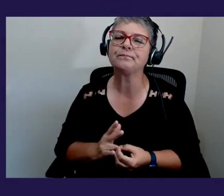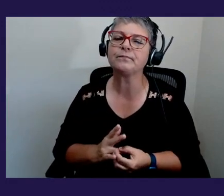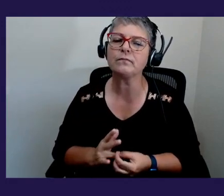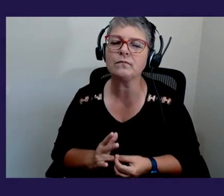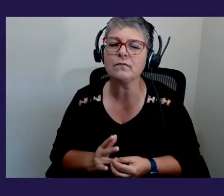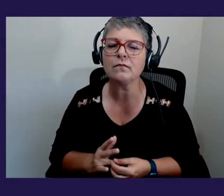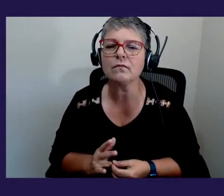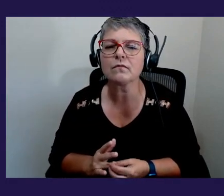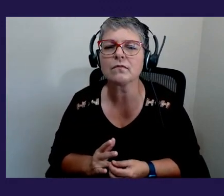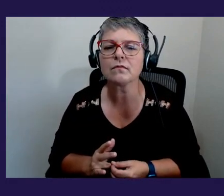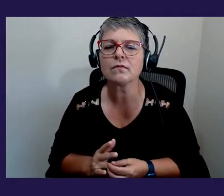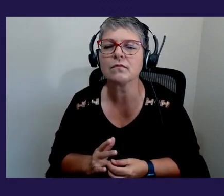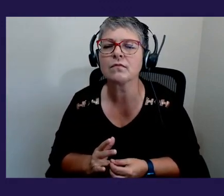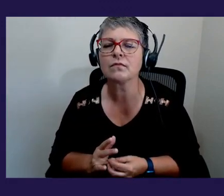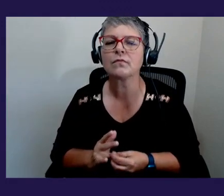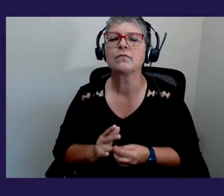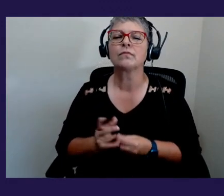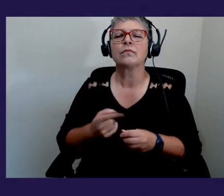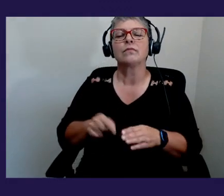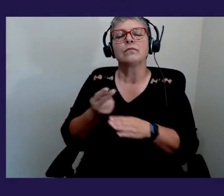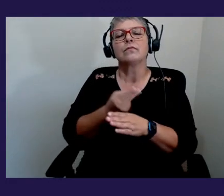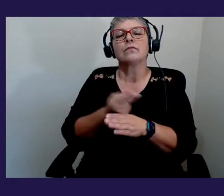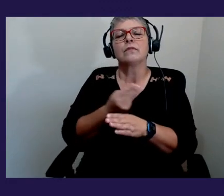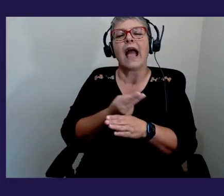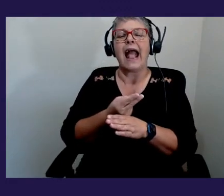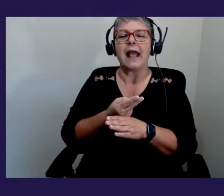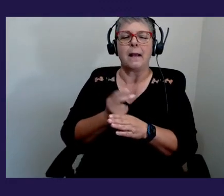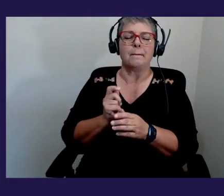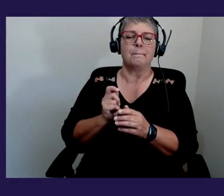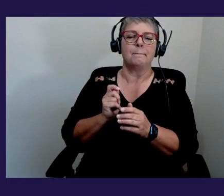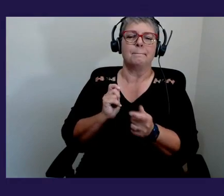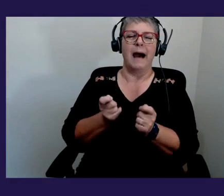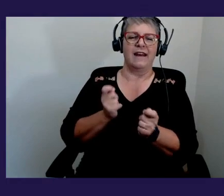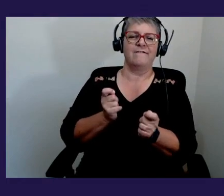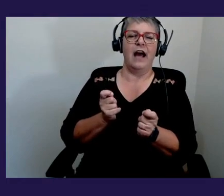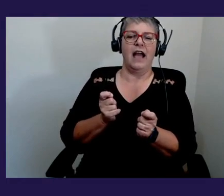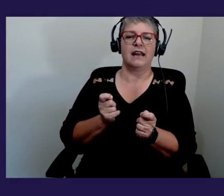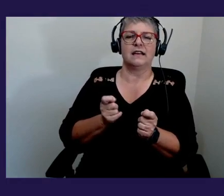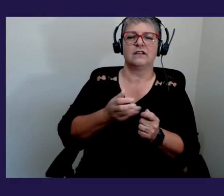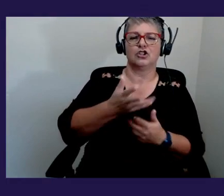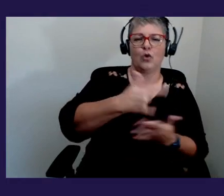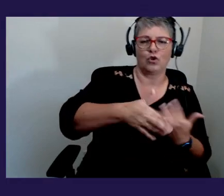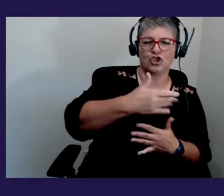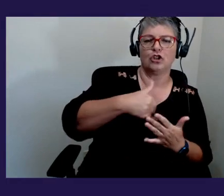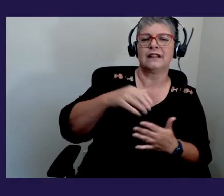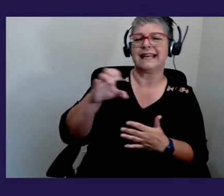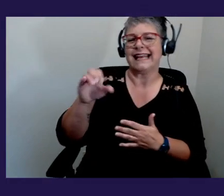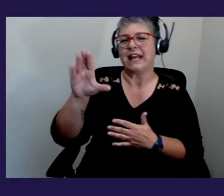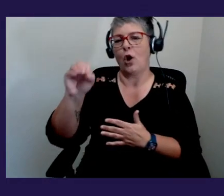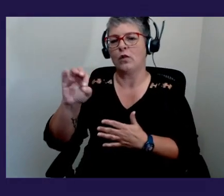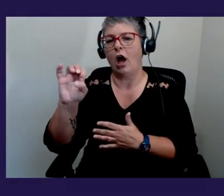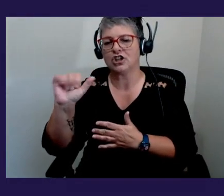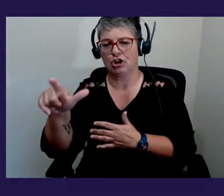So as Tara mentioned, we're using a modified social ecological model to organize infodemic management tools and